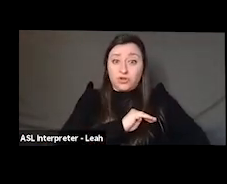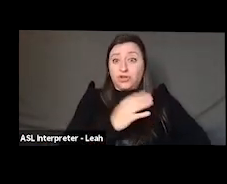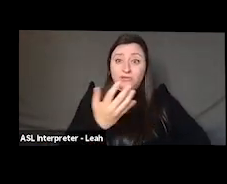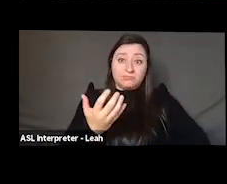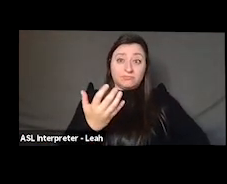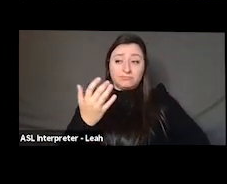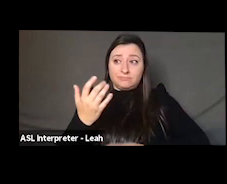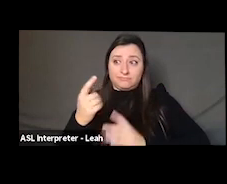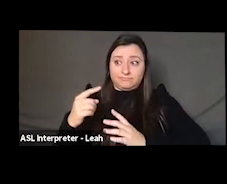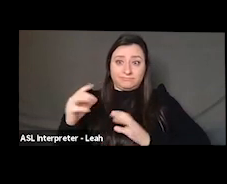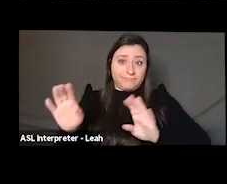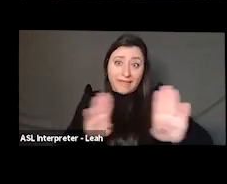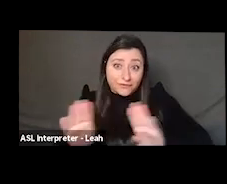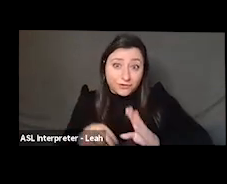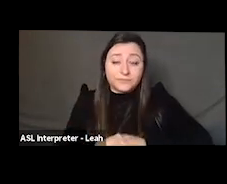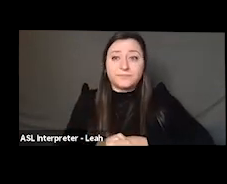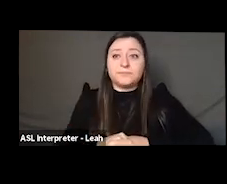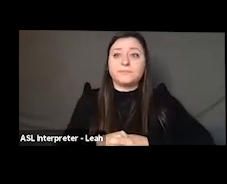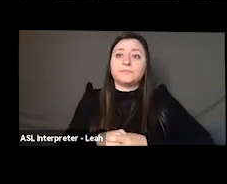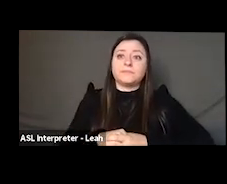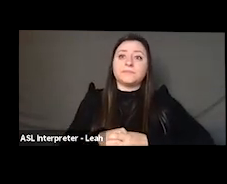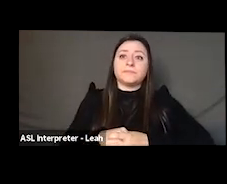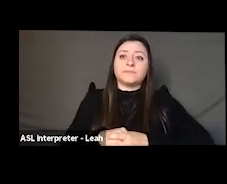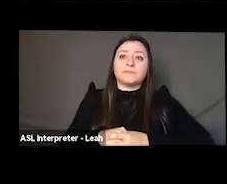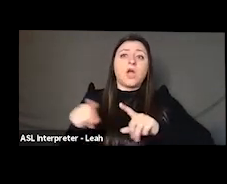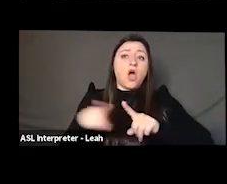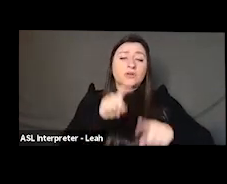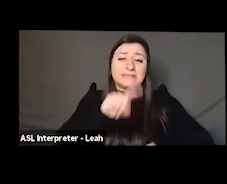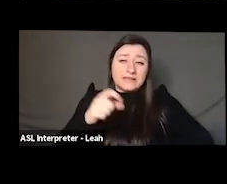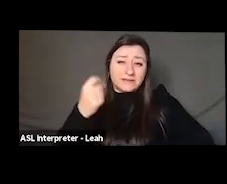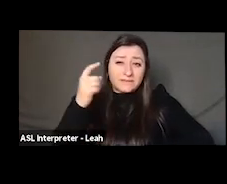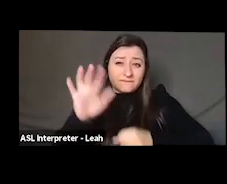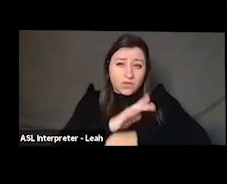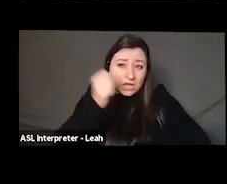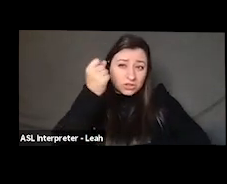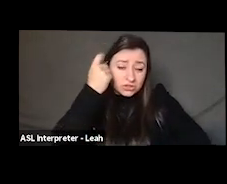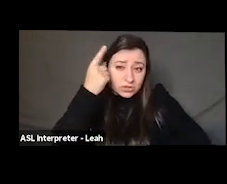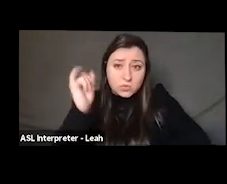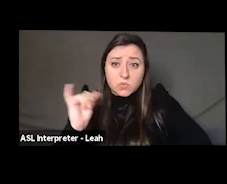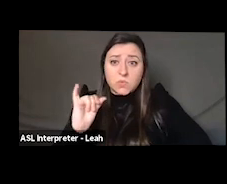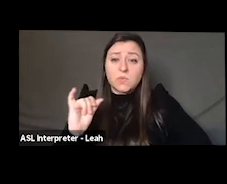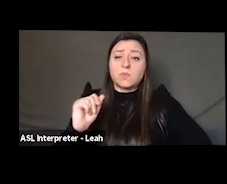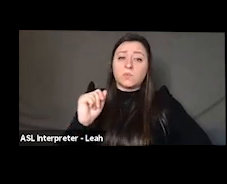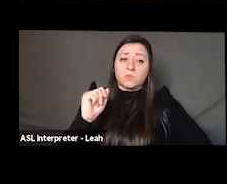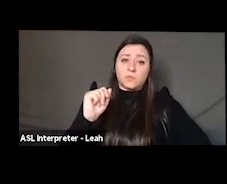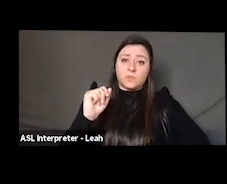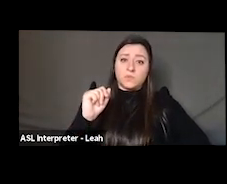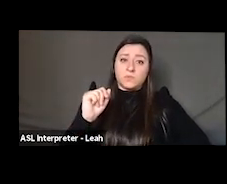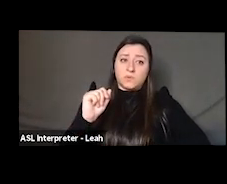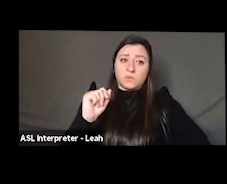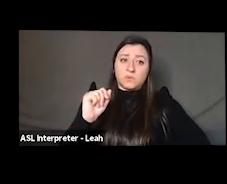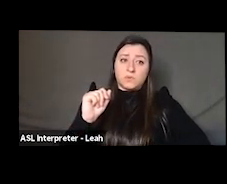activity. Also, we need to understand that